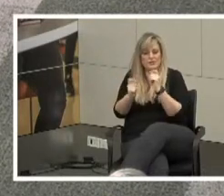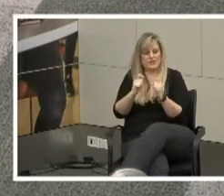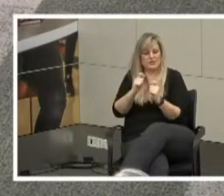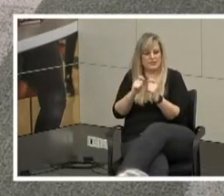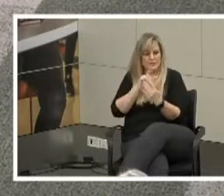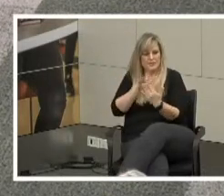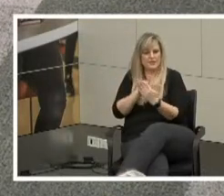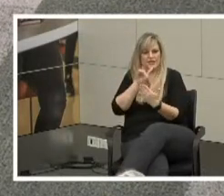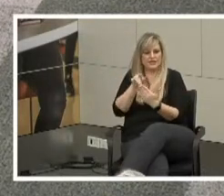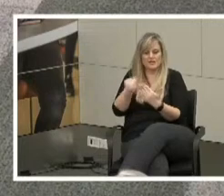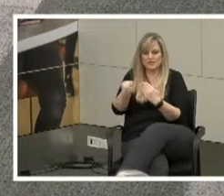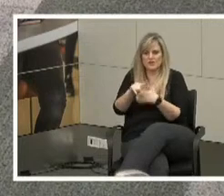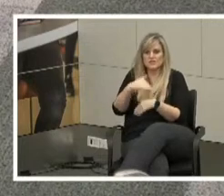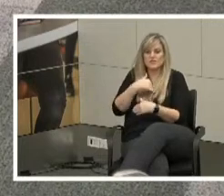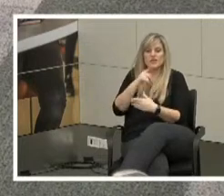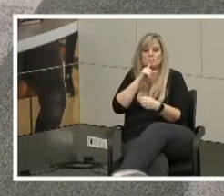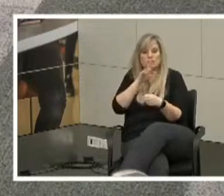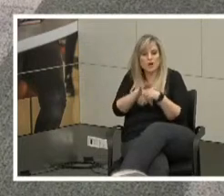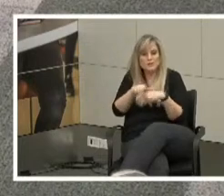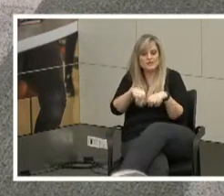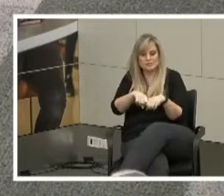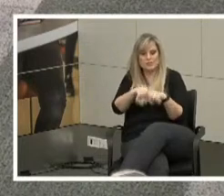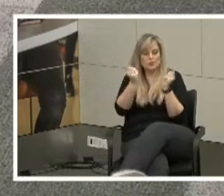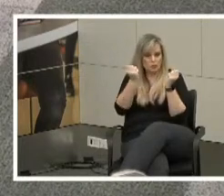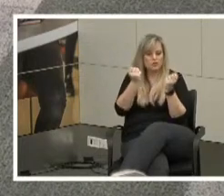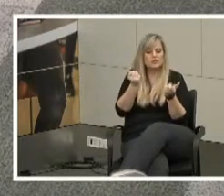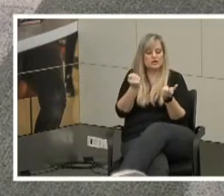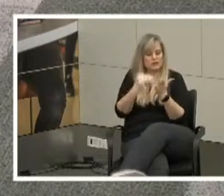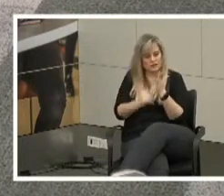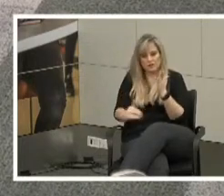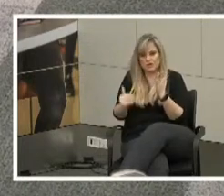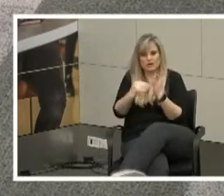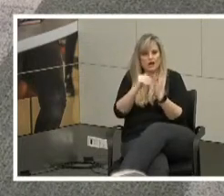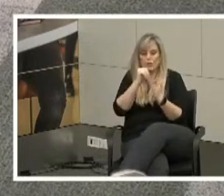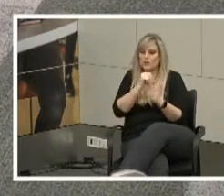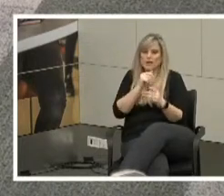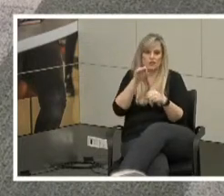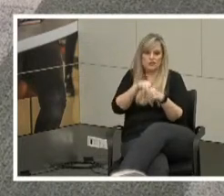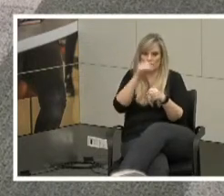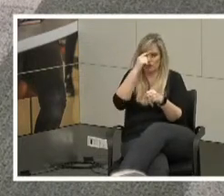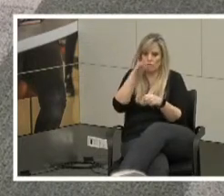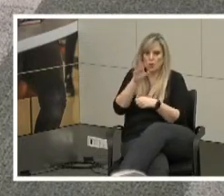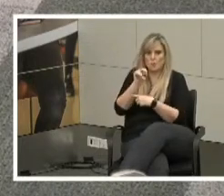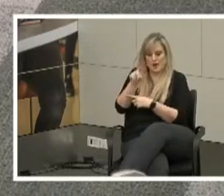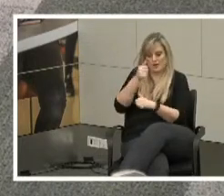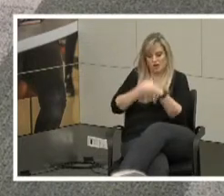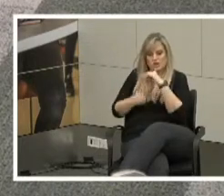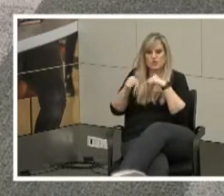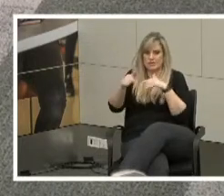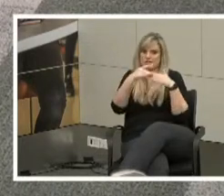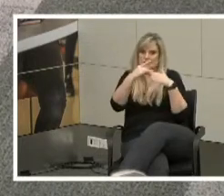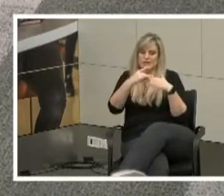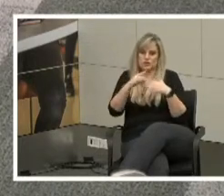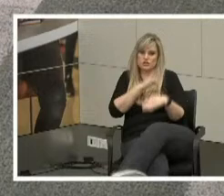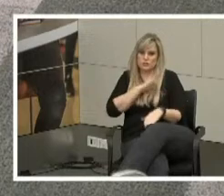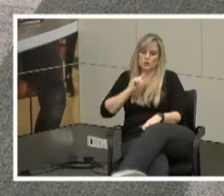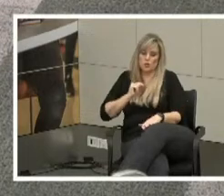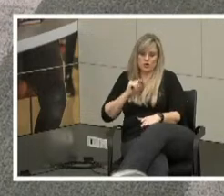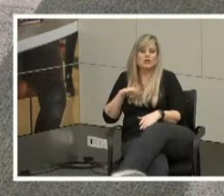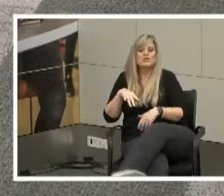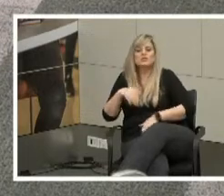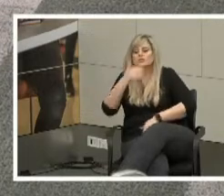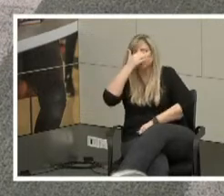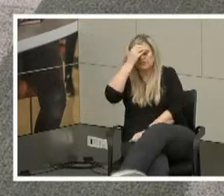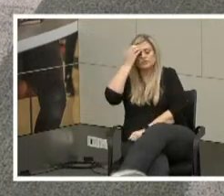worst it's just false promises are made and broken I will not vote for a bond under this leadership board of managers please help correct the